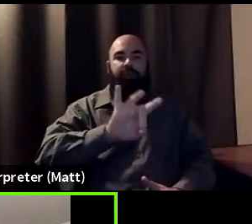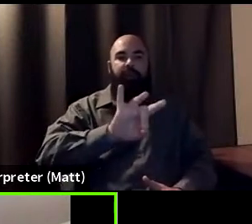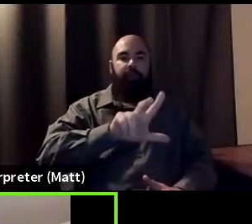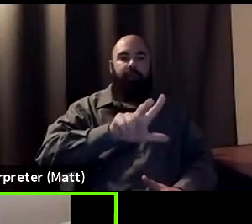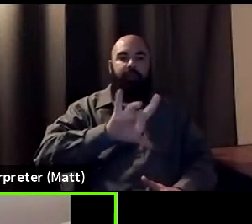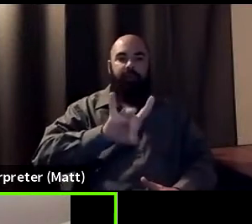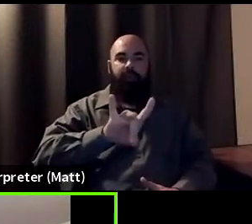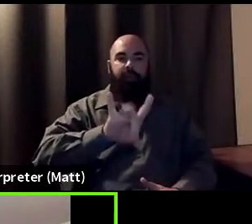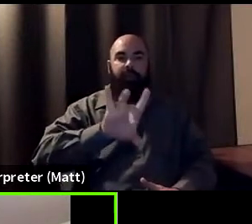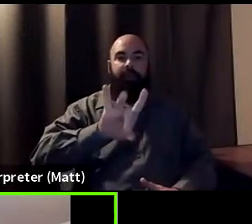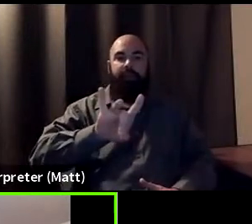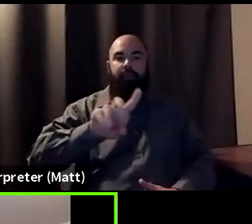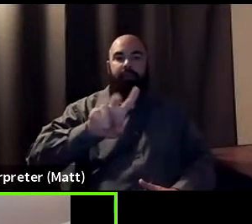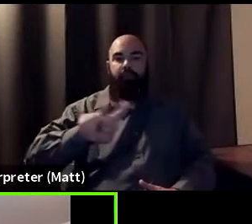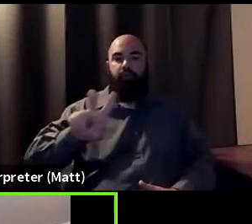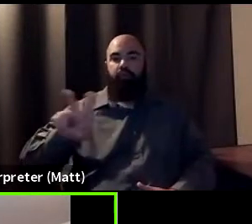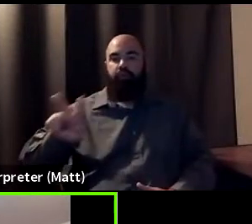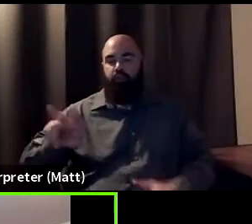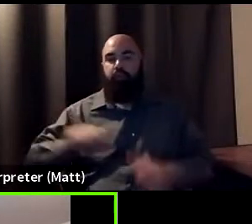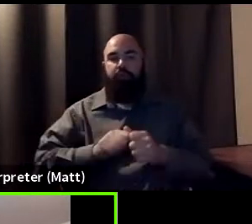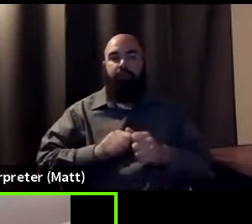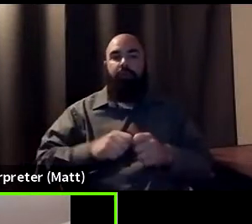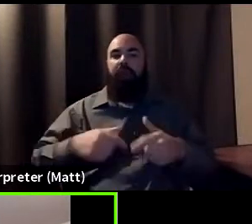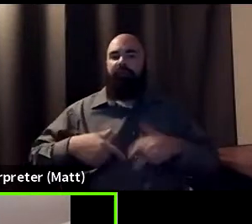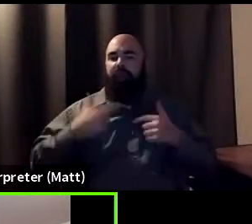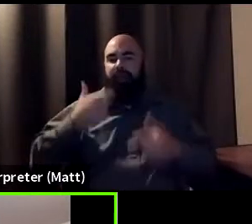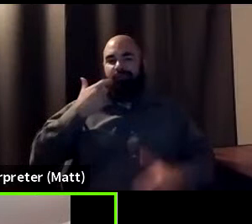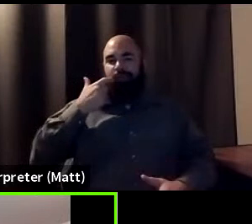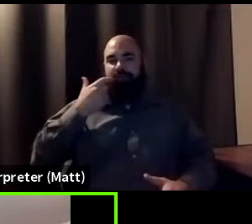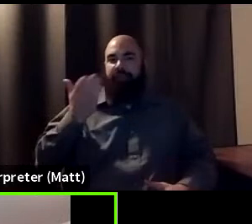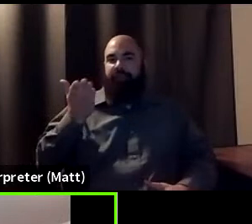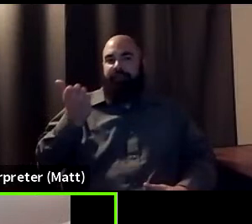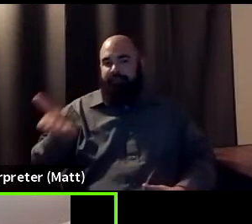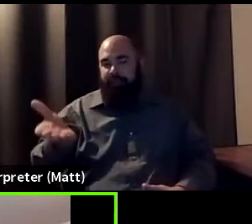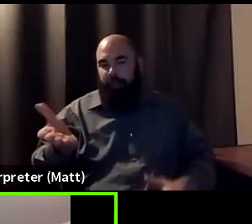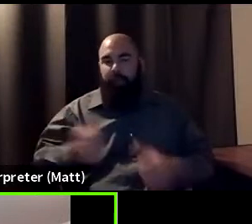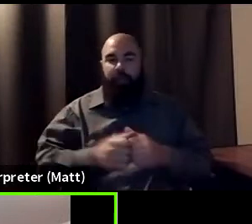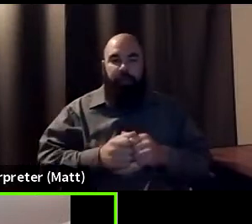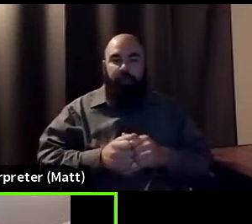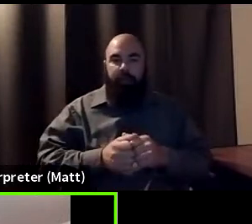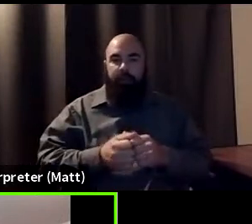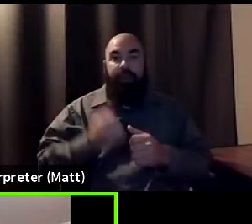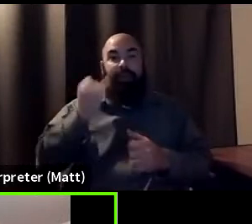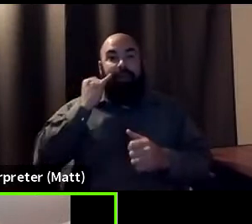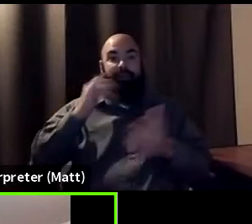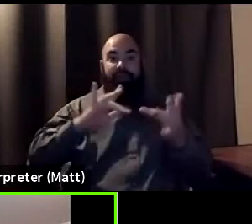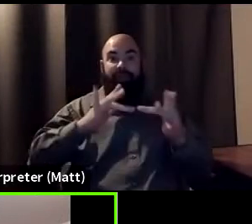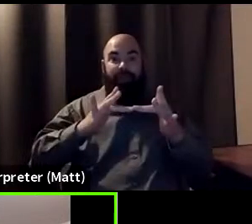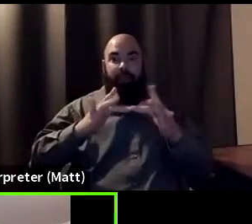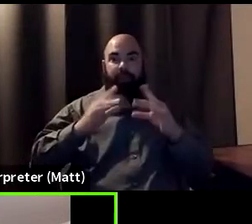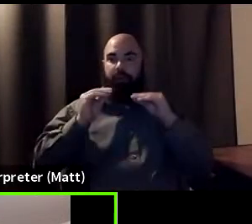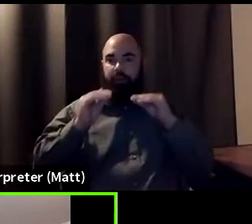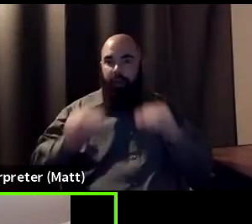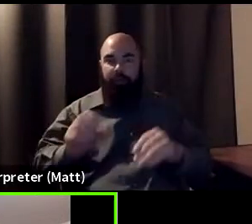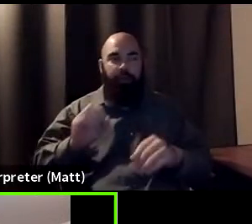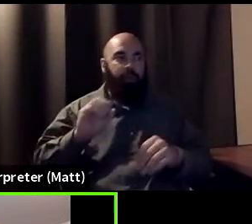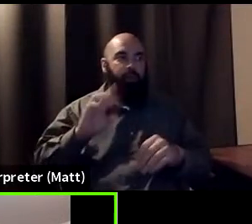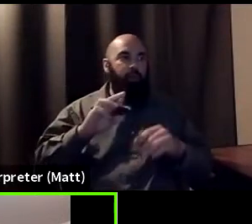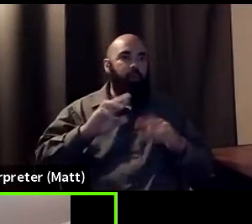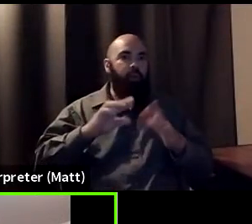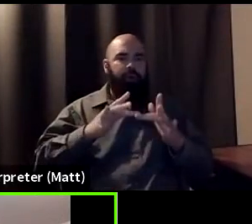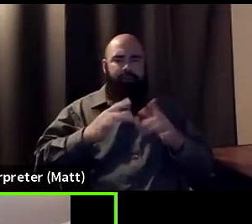540-838-8222. And talk to a live person. And that's really important for people who may not have internet access, who may not be internet